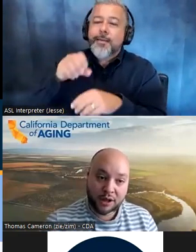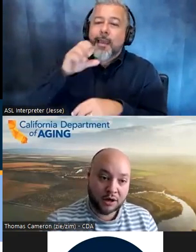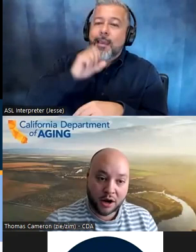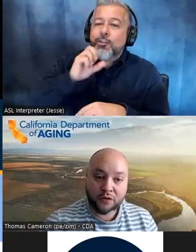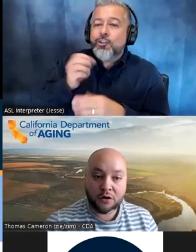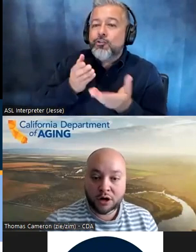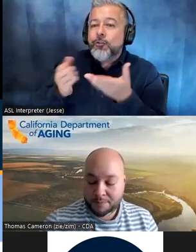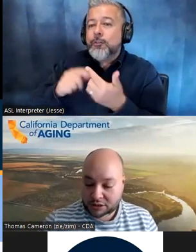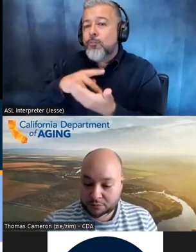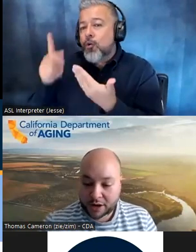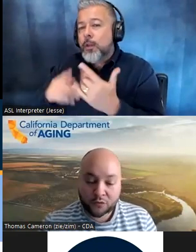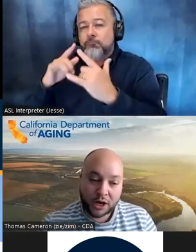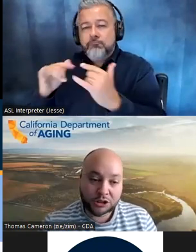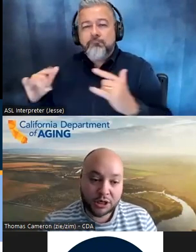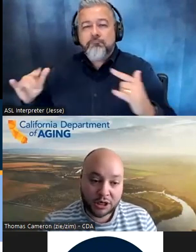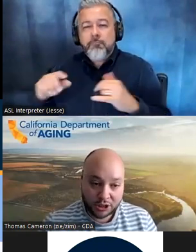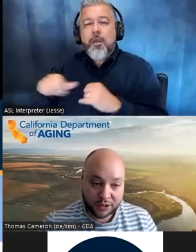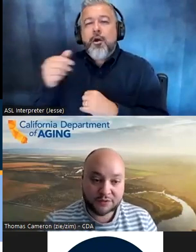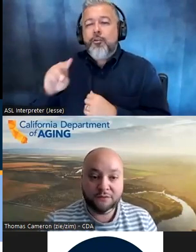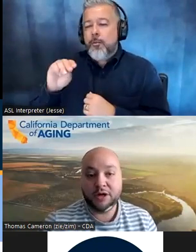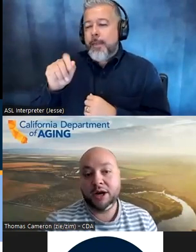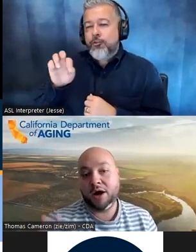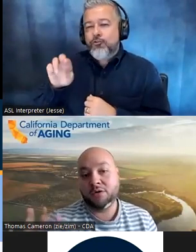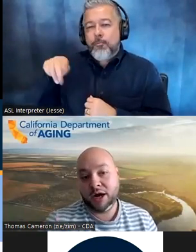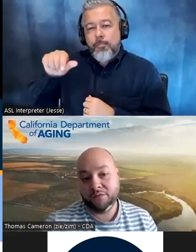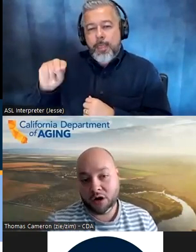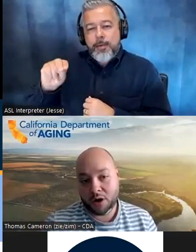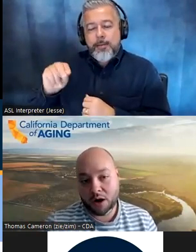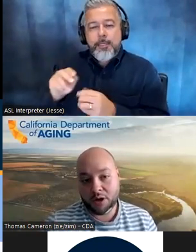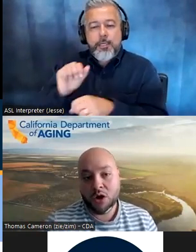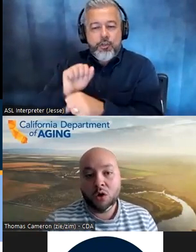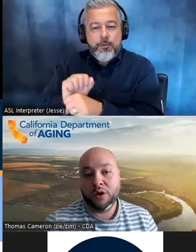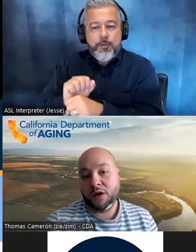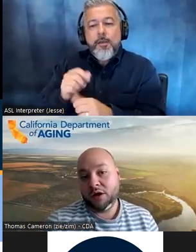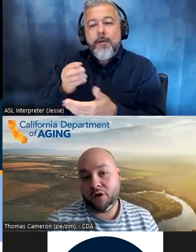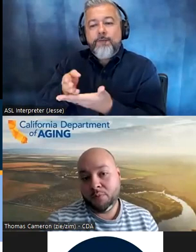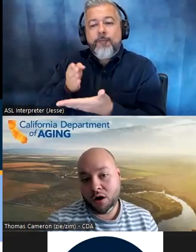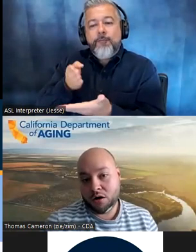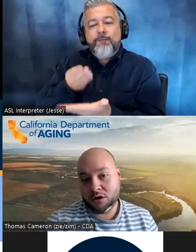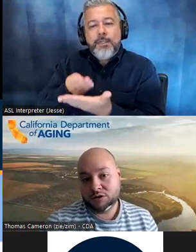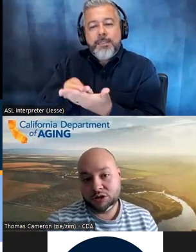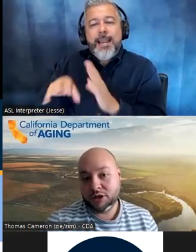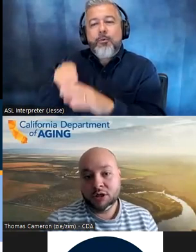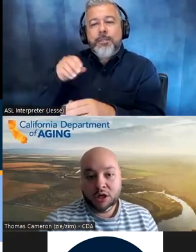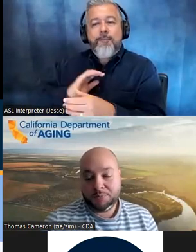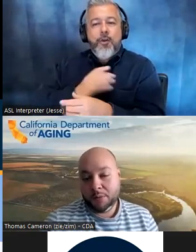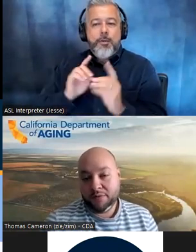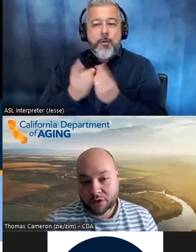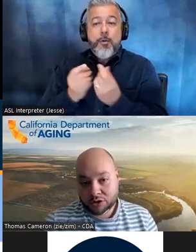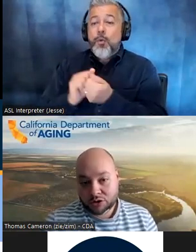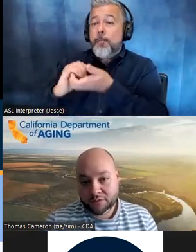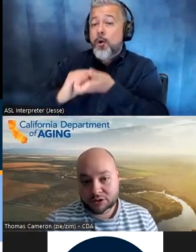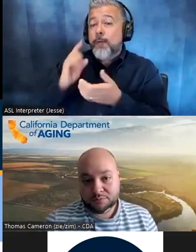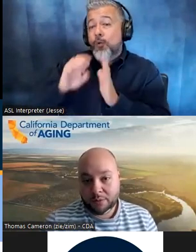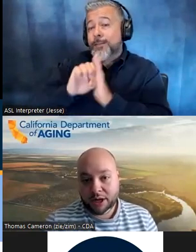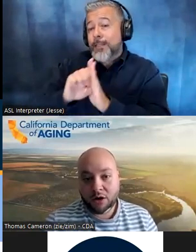programs and other master plan for aging initiatives funded outside of our department with any of our partners, such as Department of